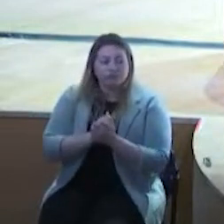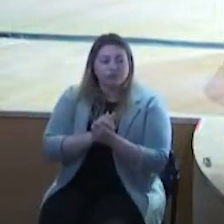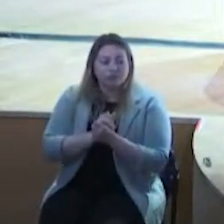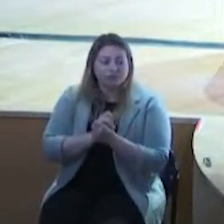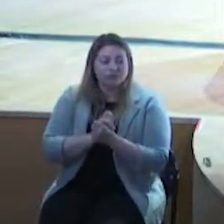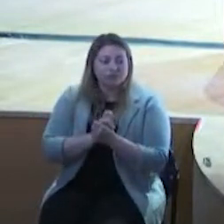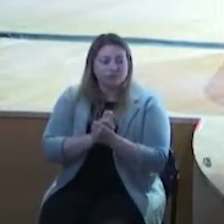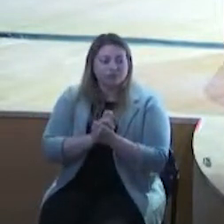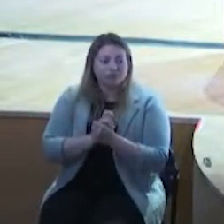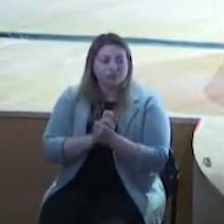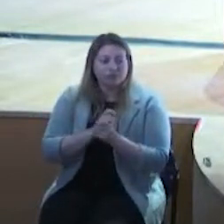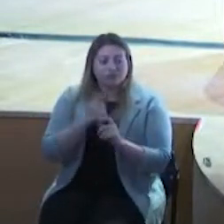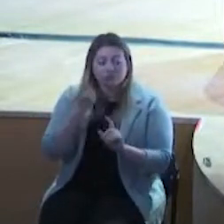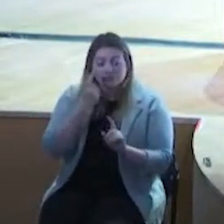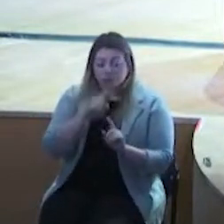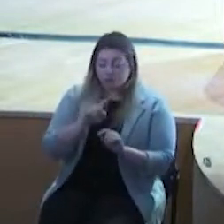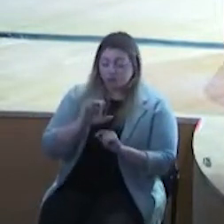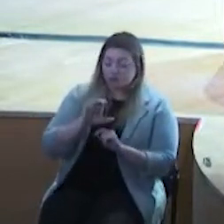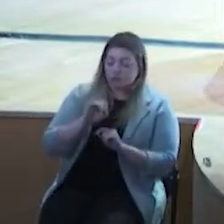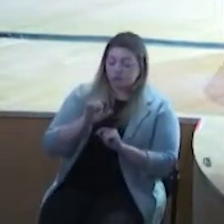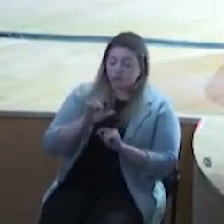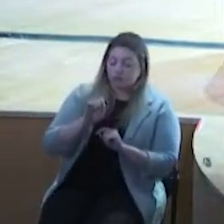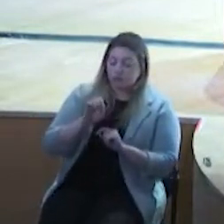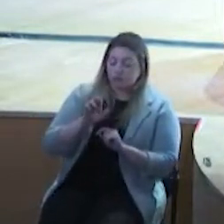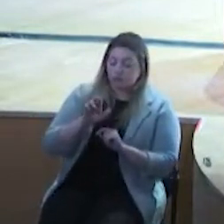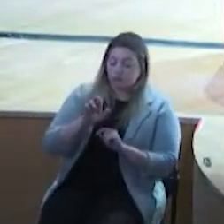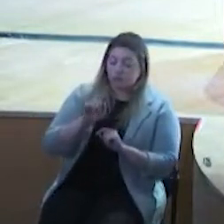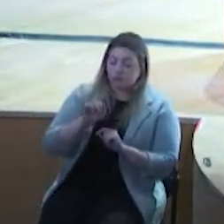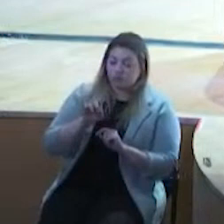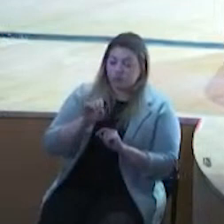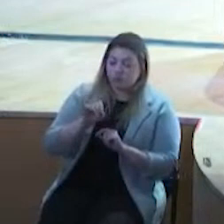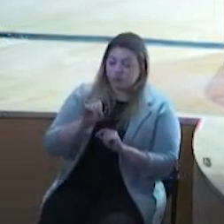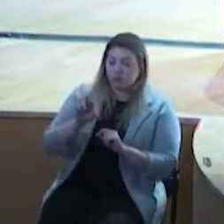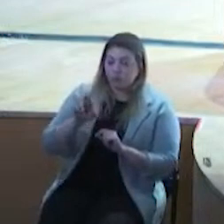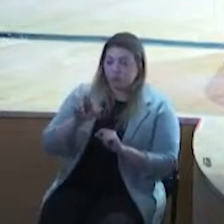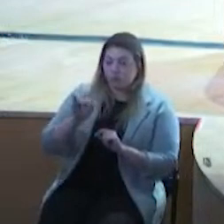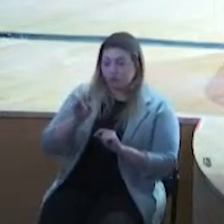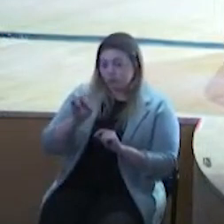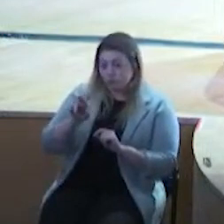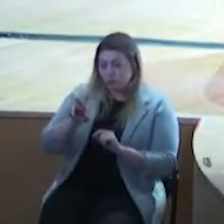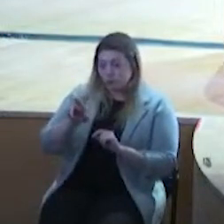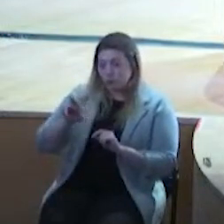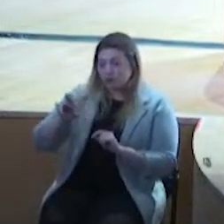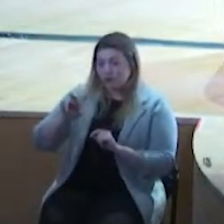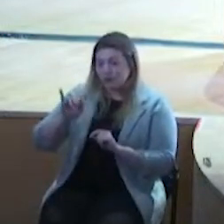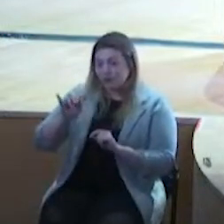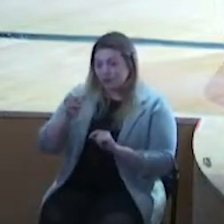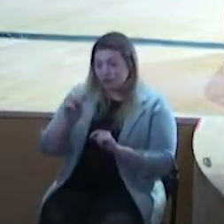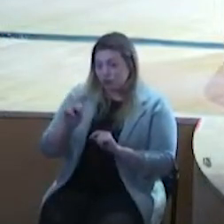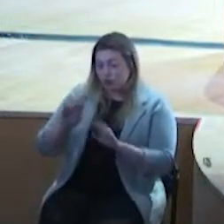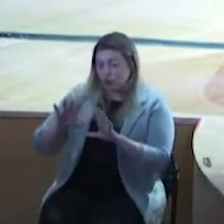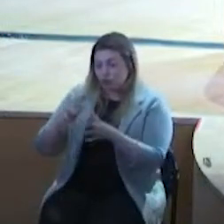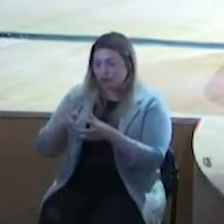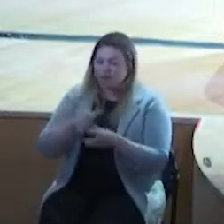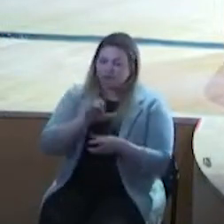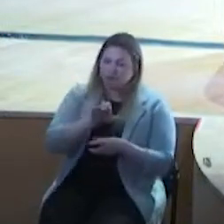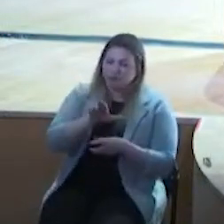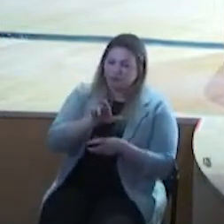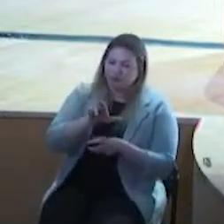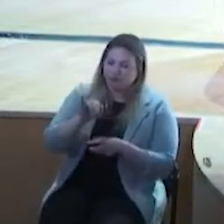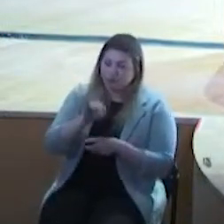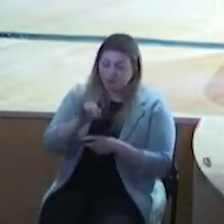But for the Colorado River Indian tribes, that was never an option for us.